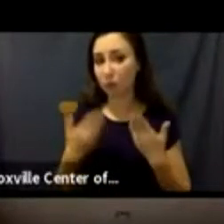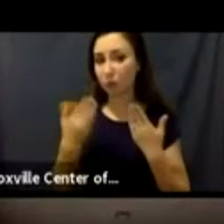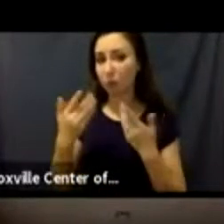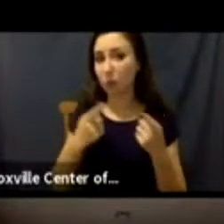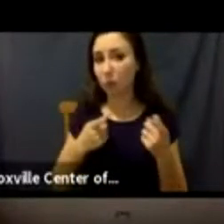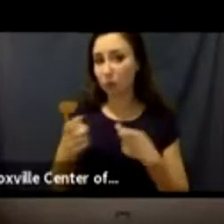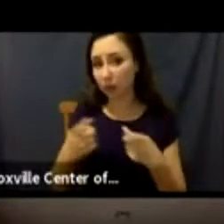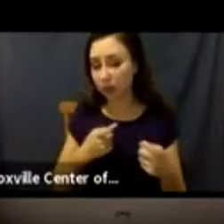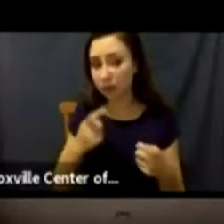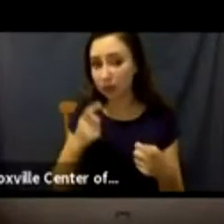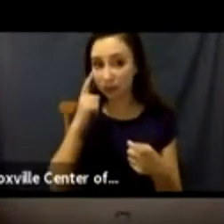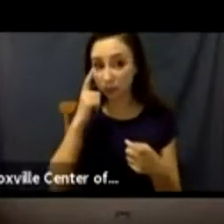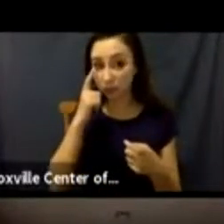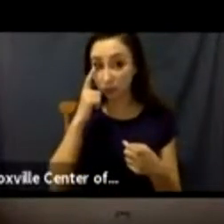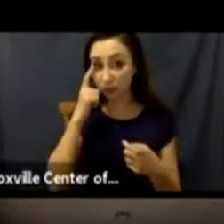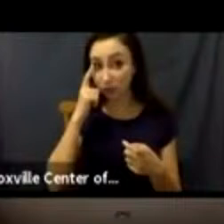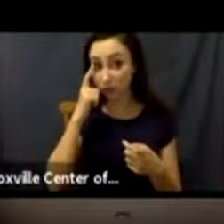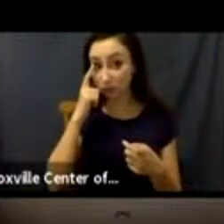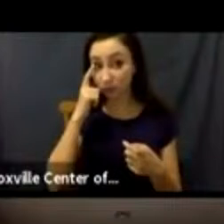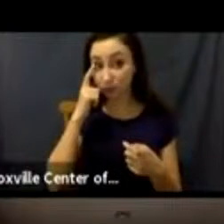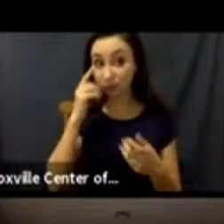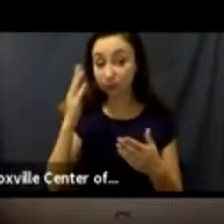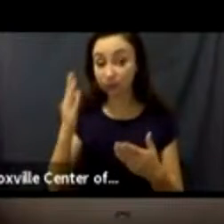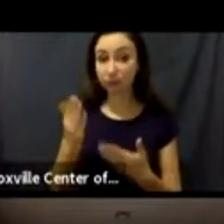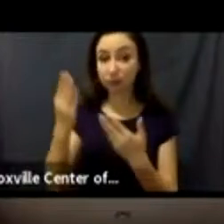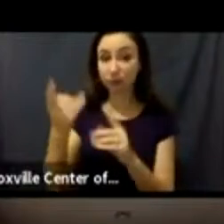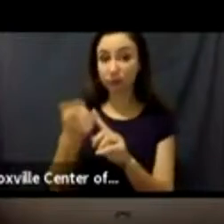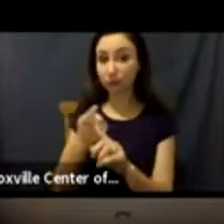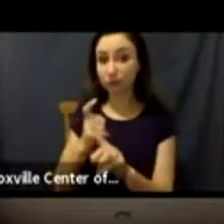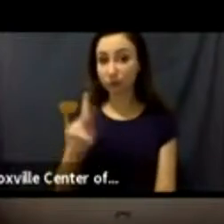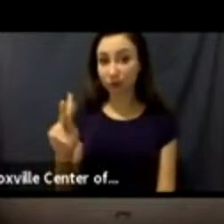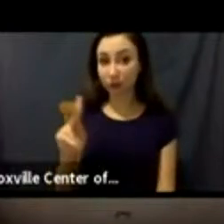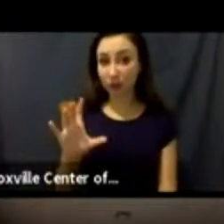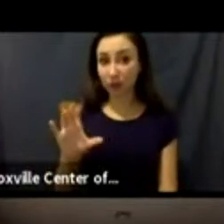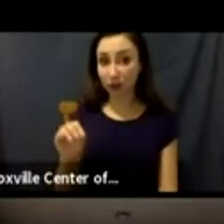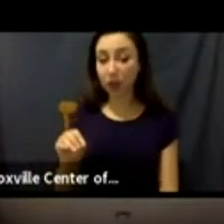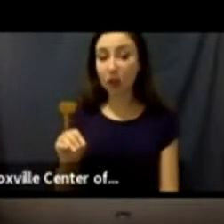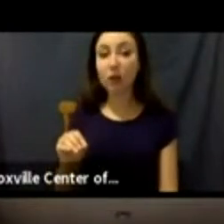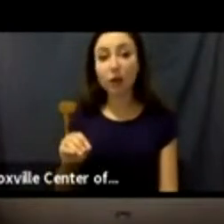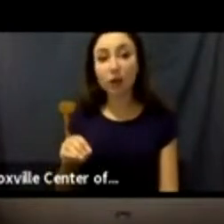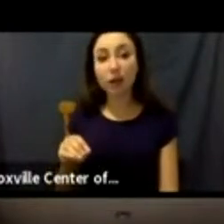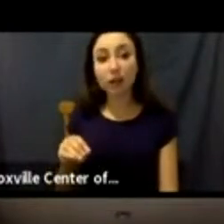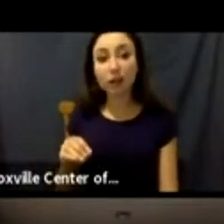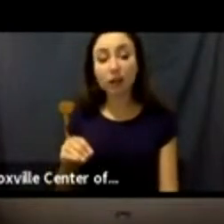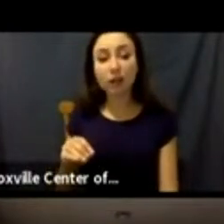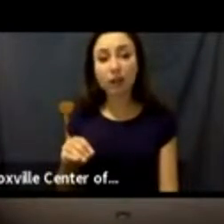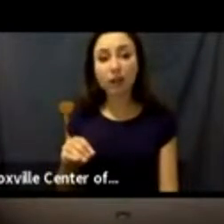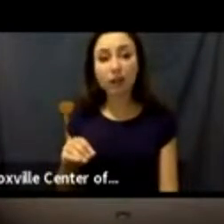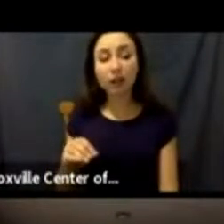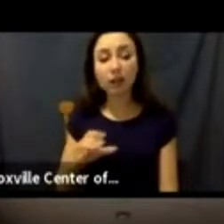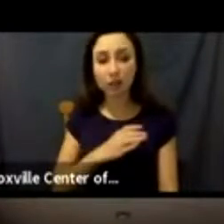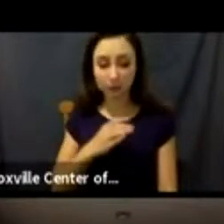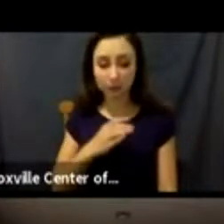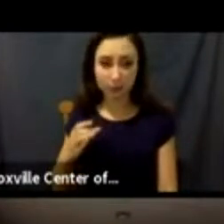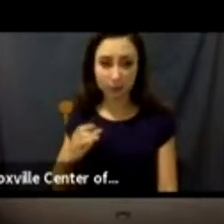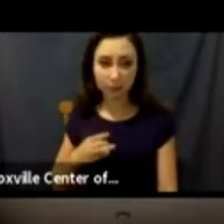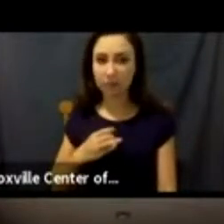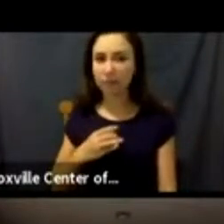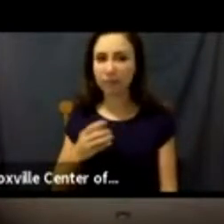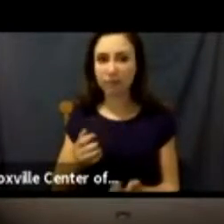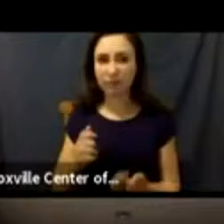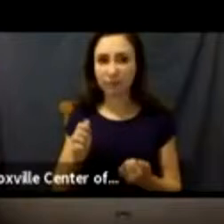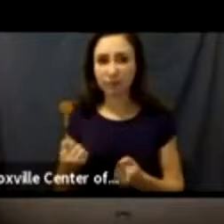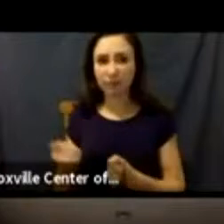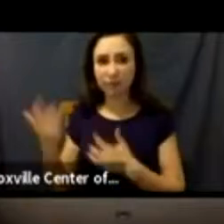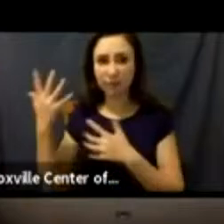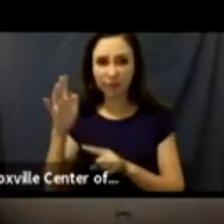regulation or proposal from the Knox County Commission would do away with that, where they would directly control the